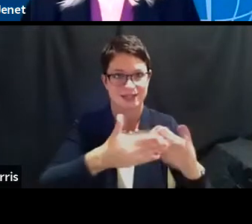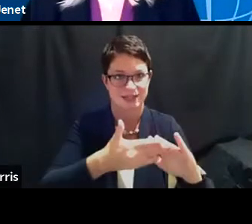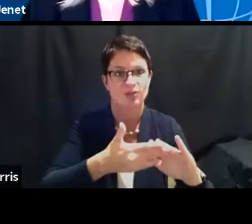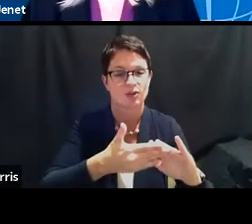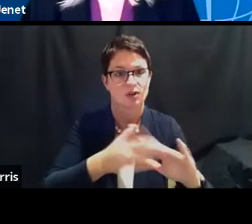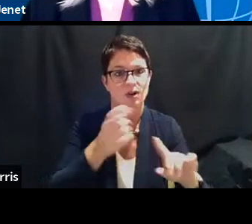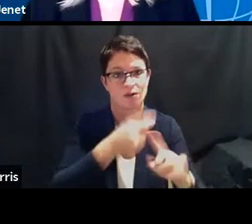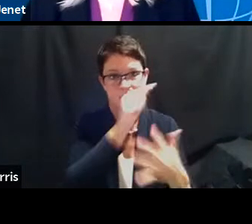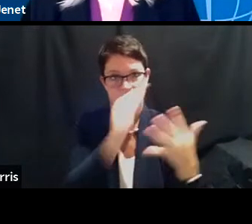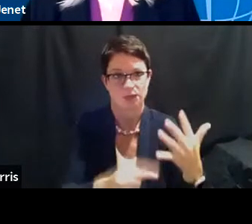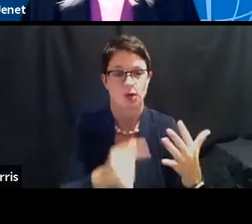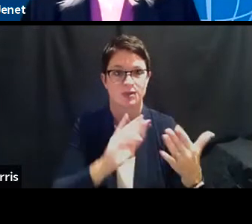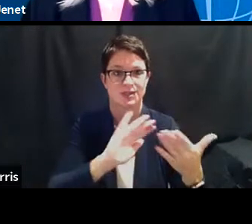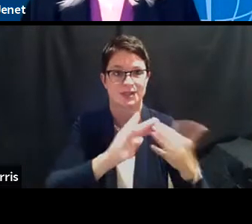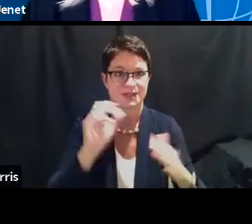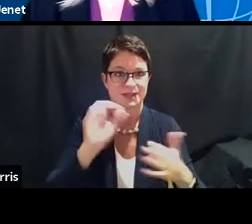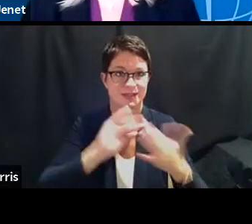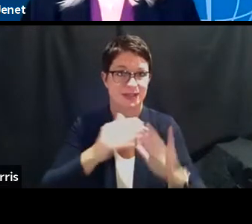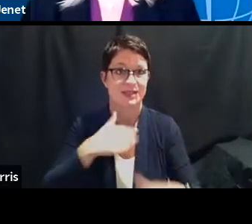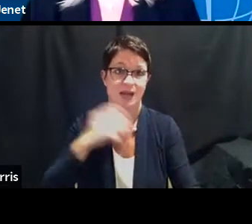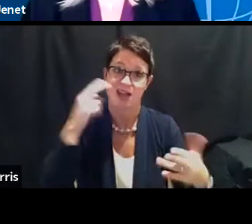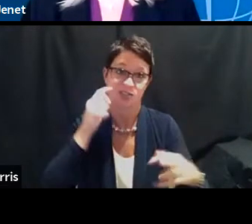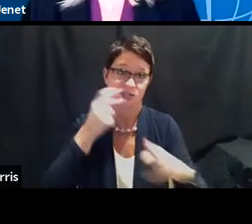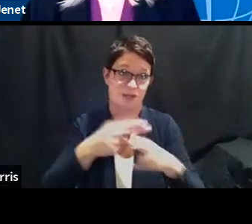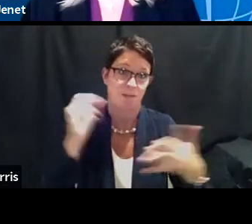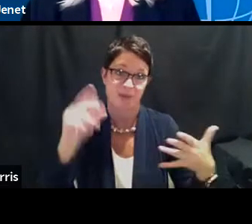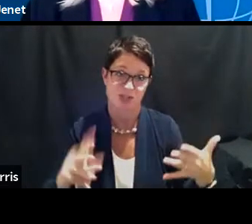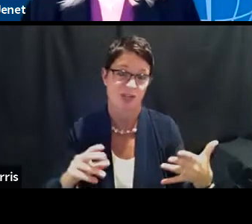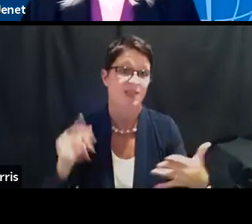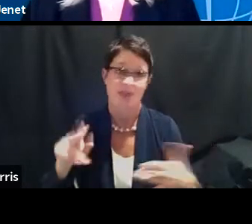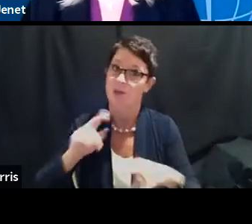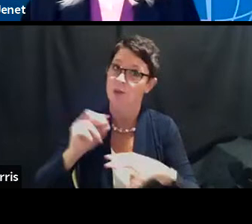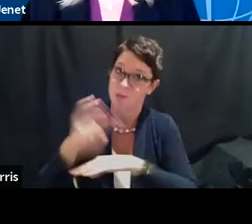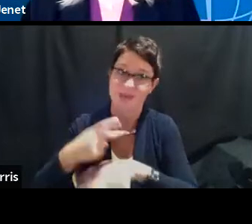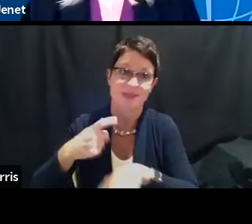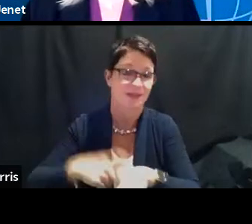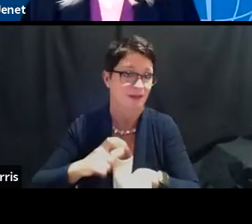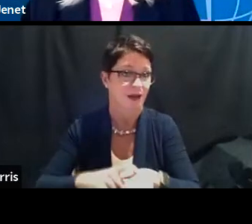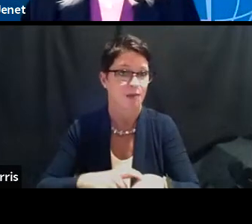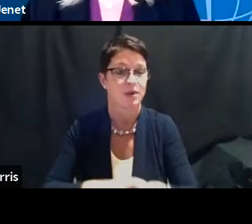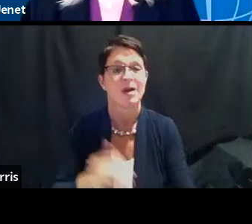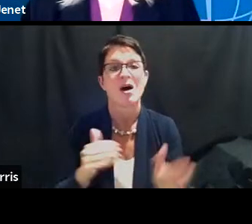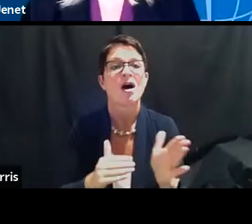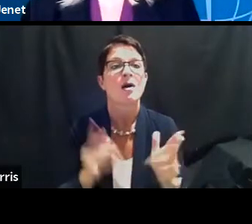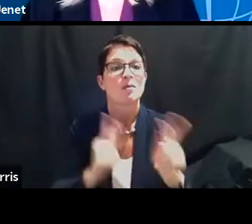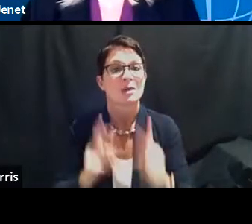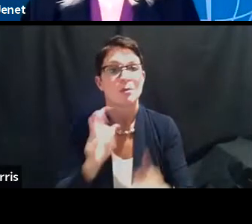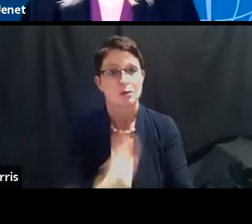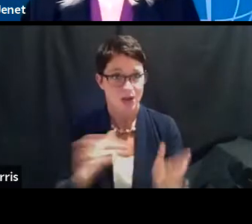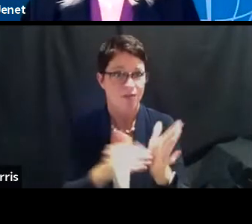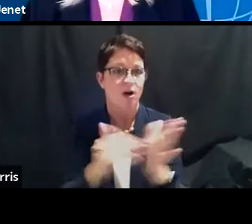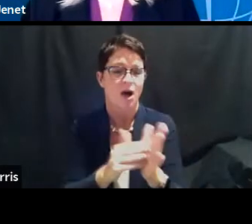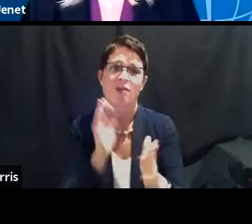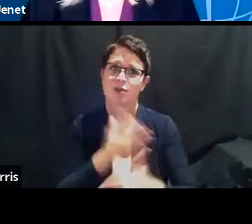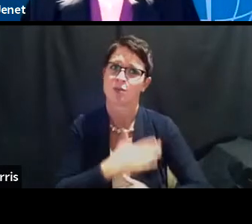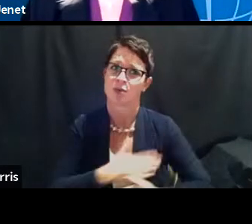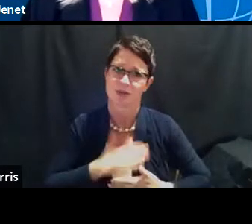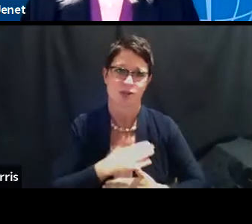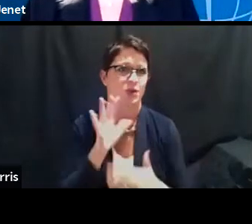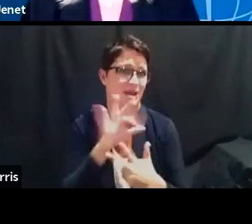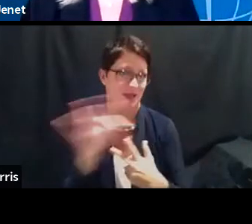in those cities I mentioned. So I'm sure frequent travelers will like this option. I'm sure they'll take